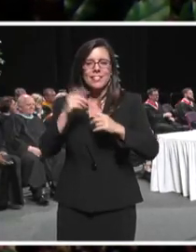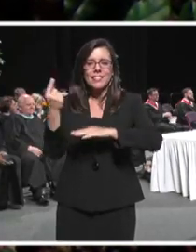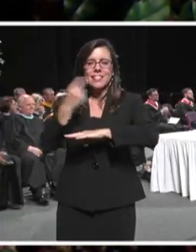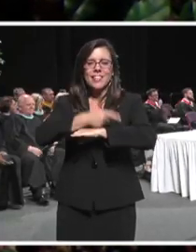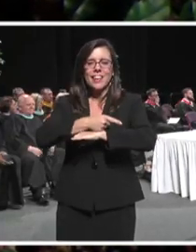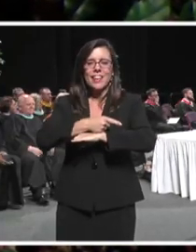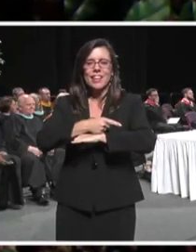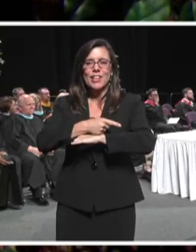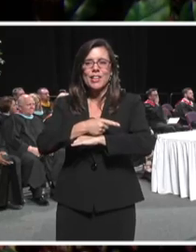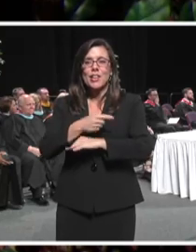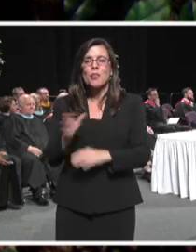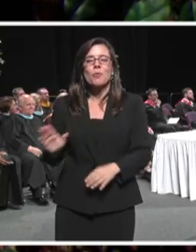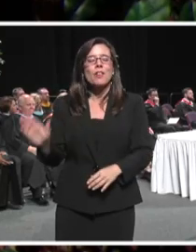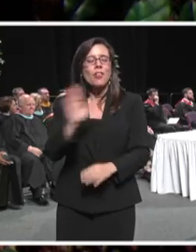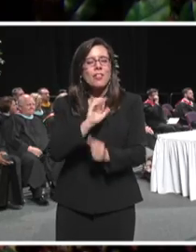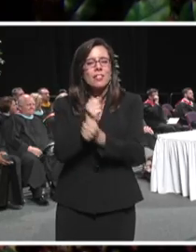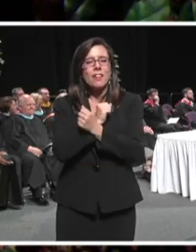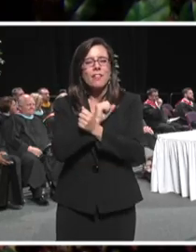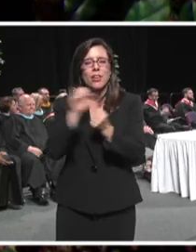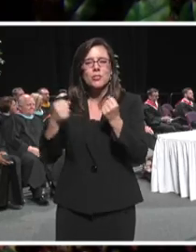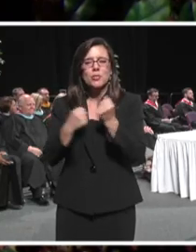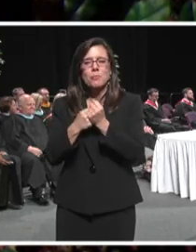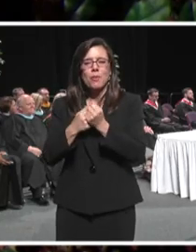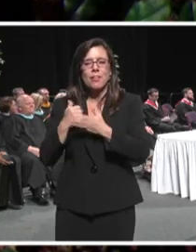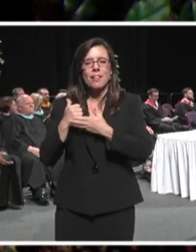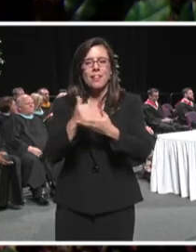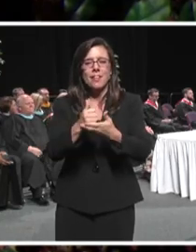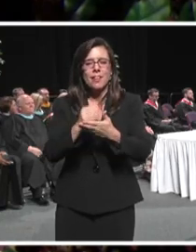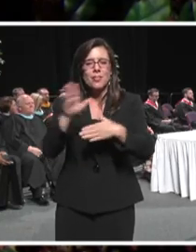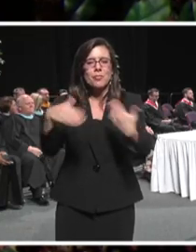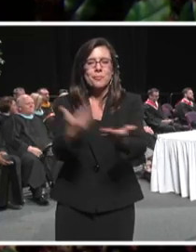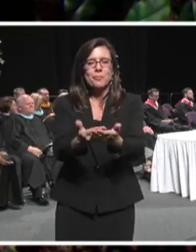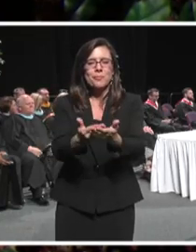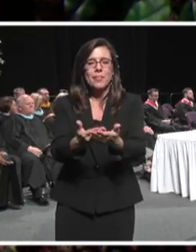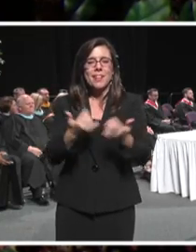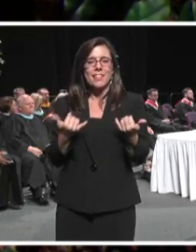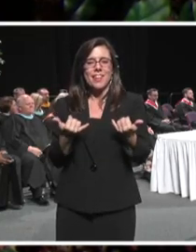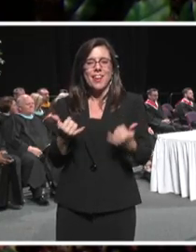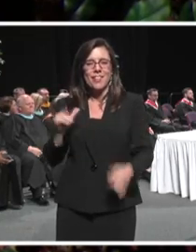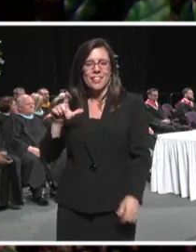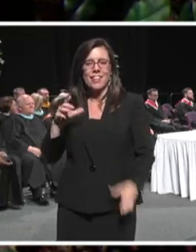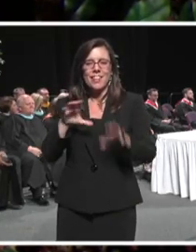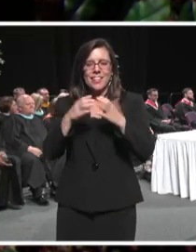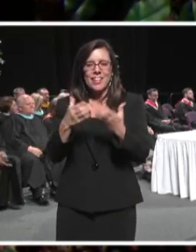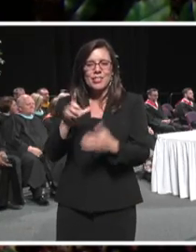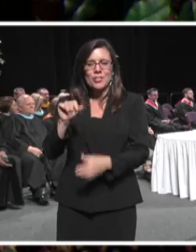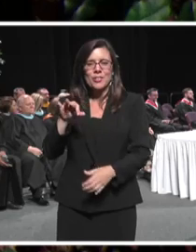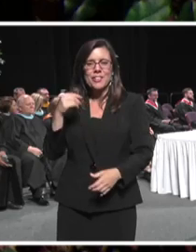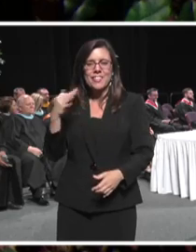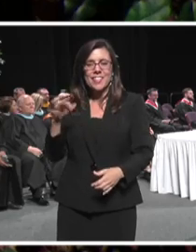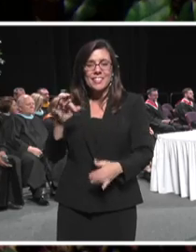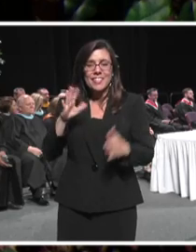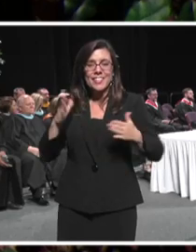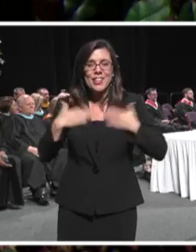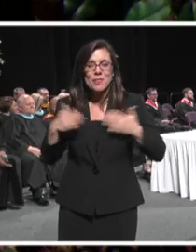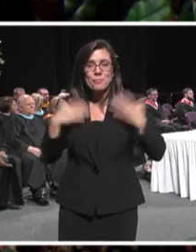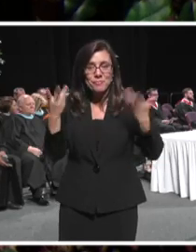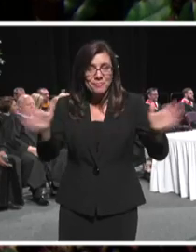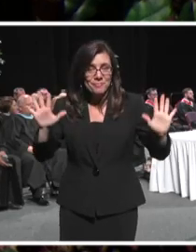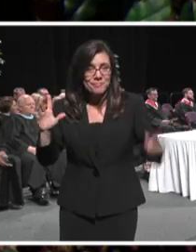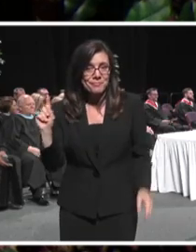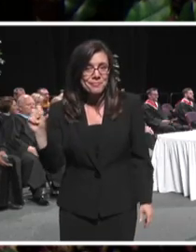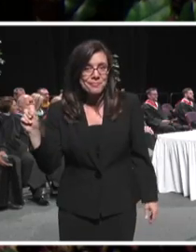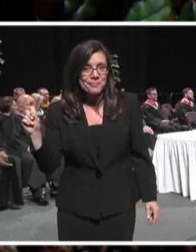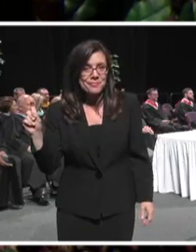It was your love and support that got us here. Now, class of 2019, aren't y'all glad it's over?